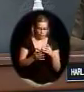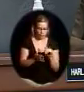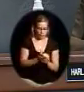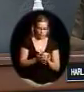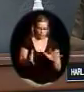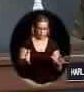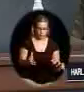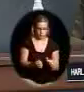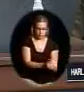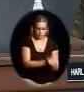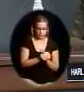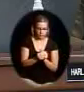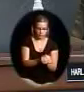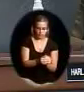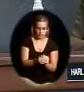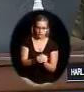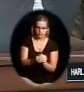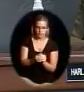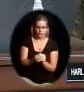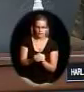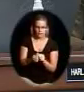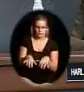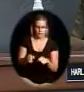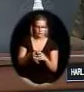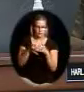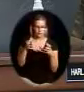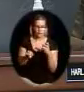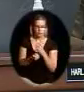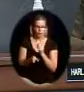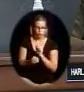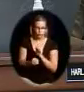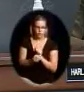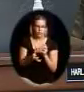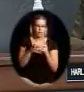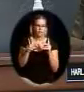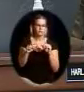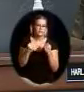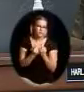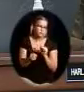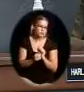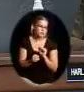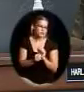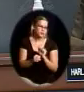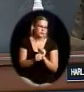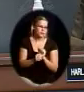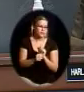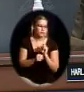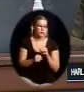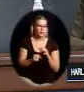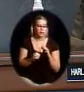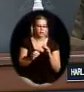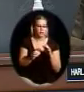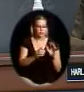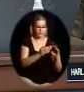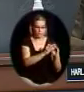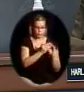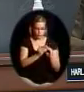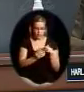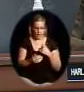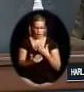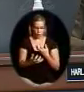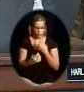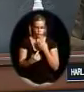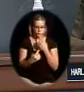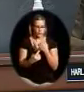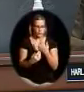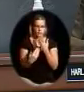together, it takes a lot of hard work, a lot of teamwork. And on behalf of the community, I want to say thank you to